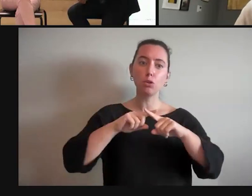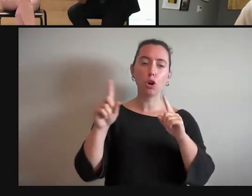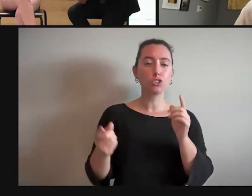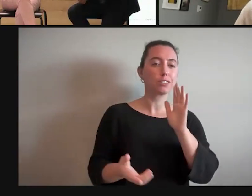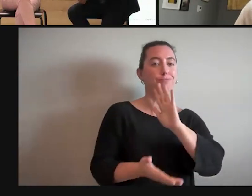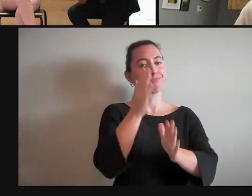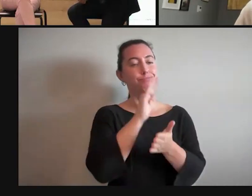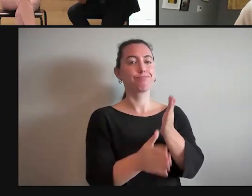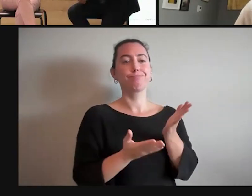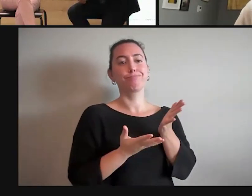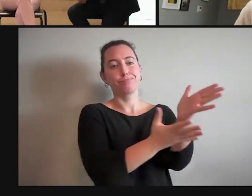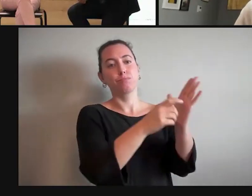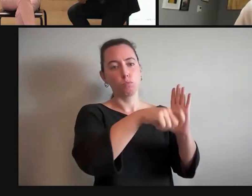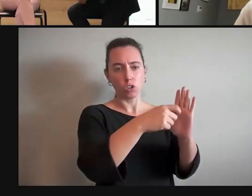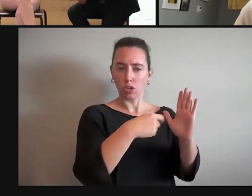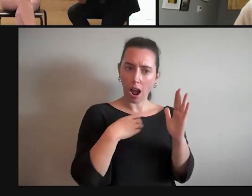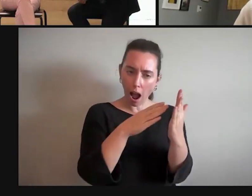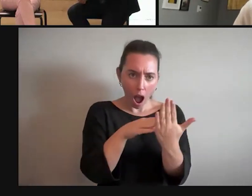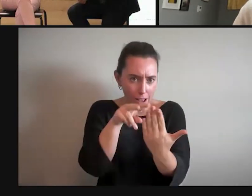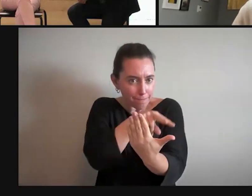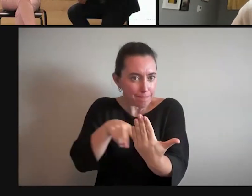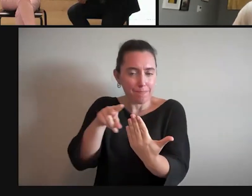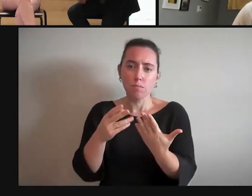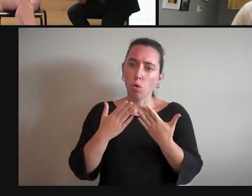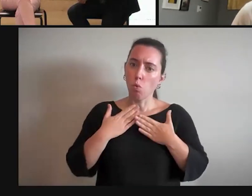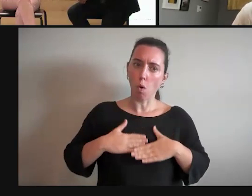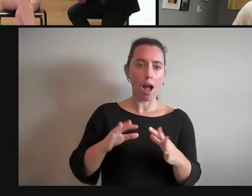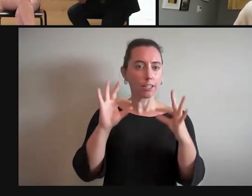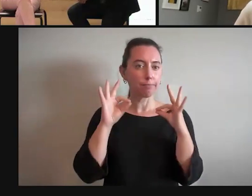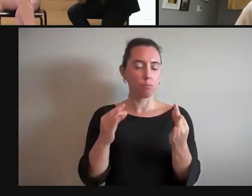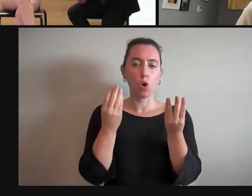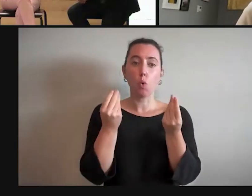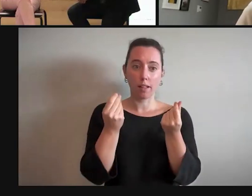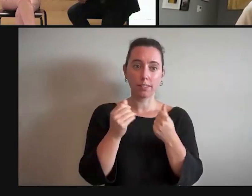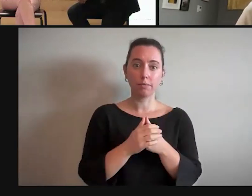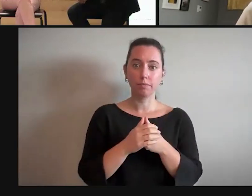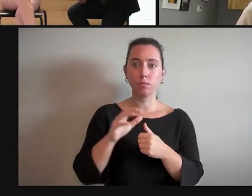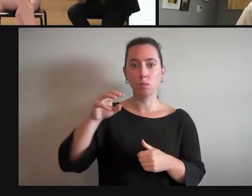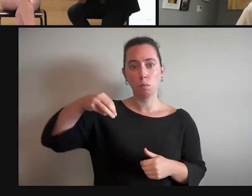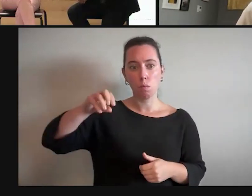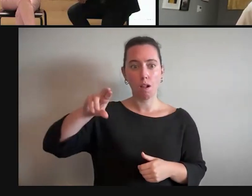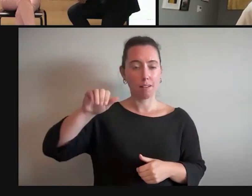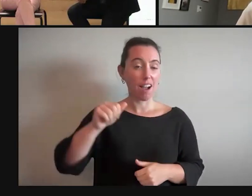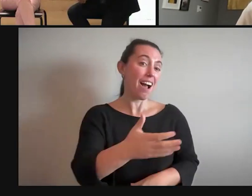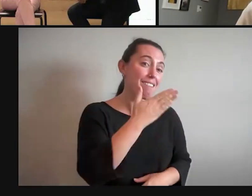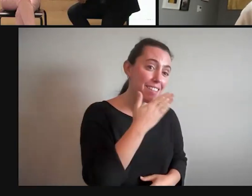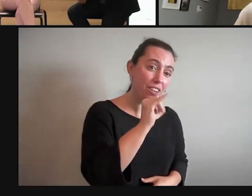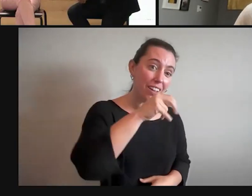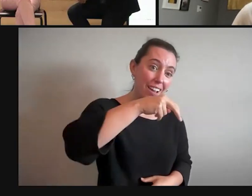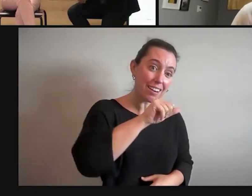about the quality of this product. So this is Thank you very much, Ina. And